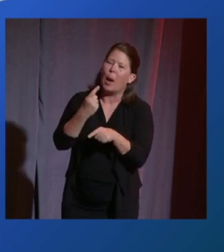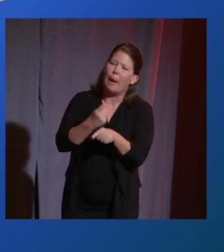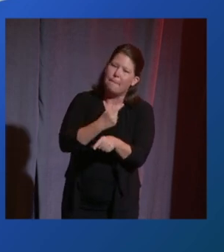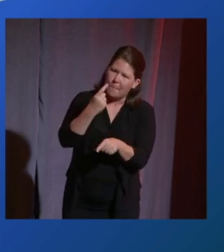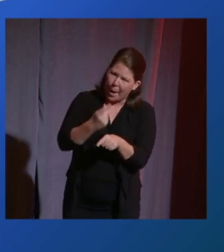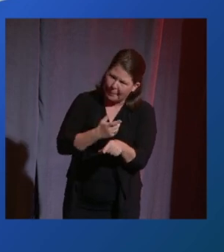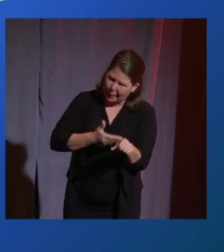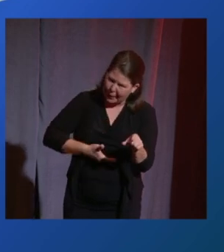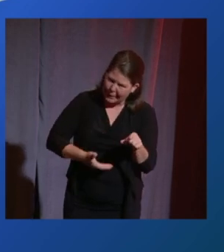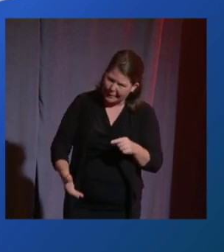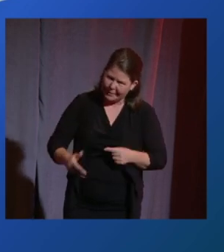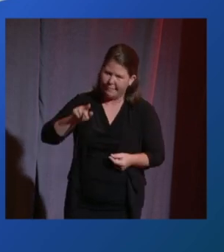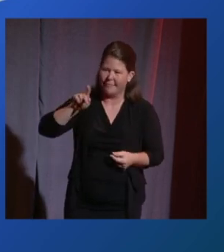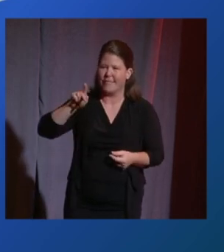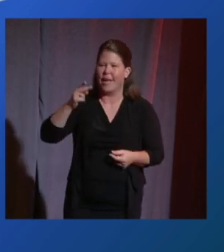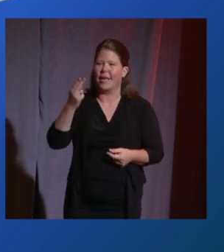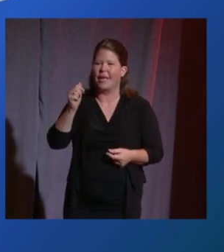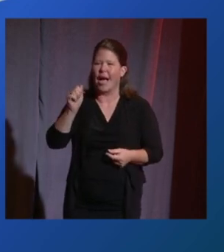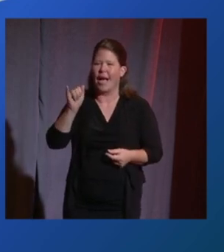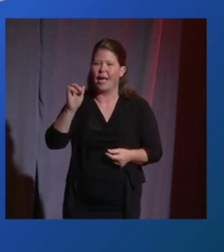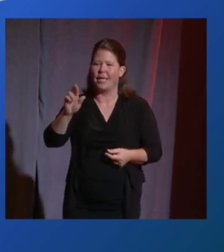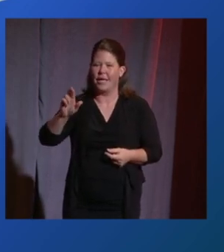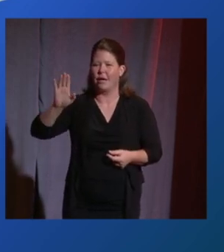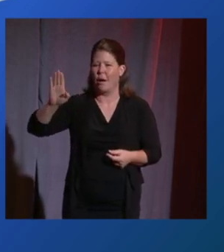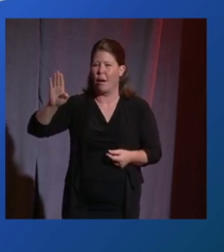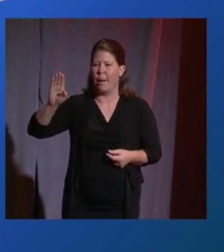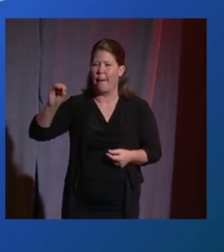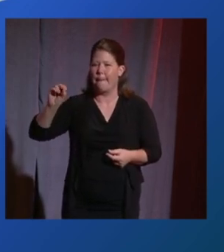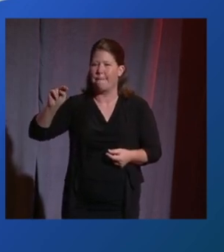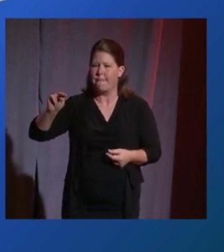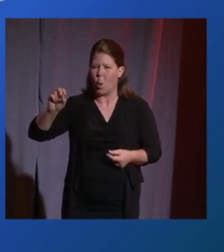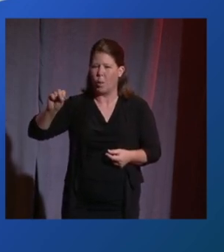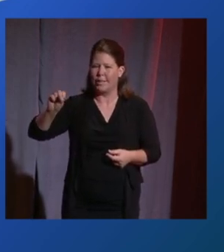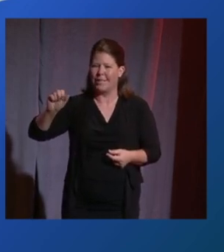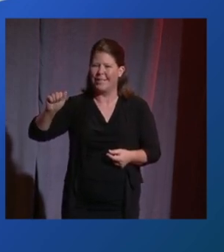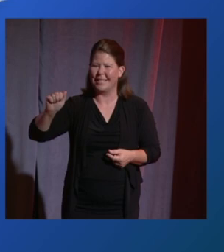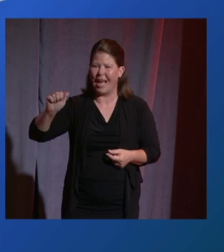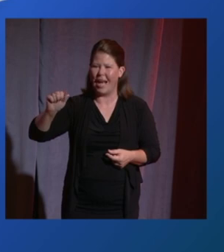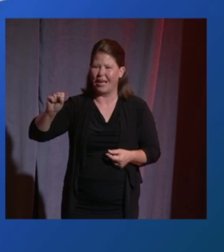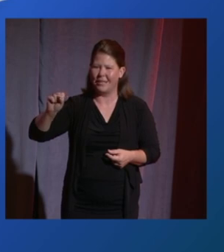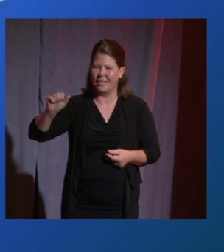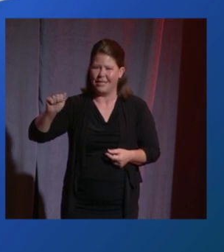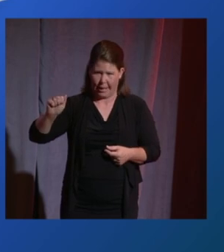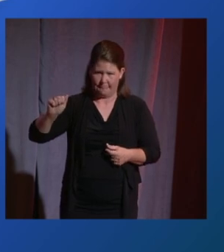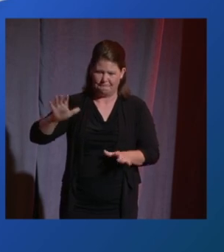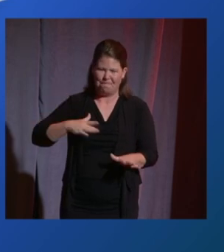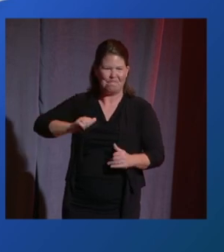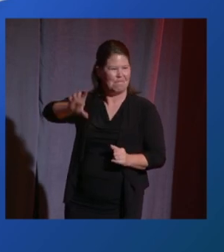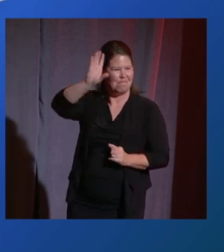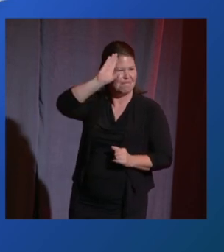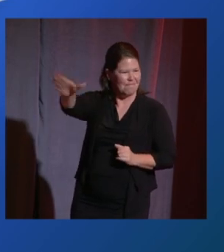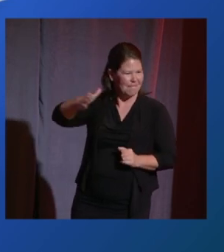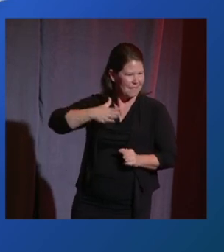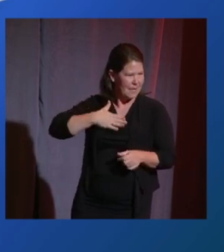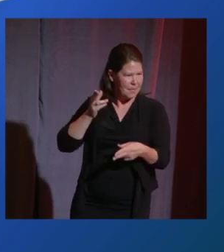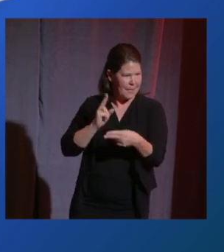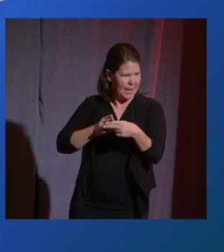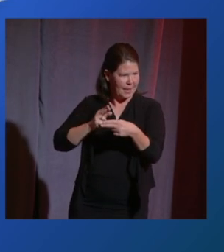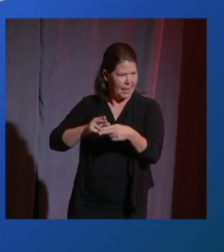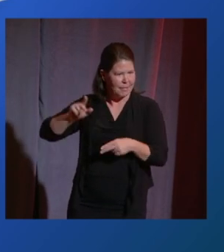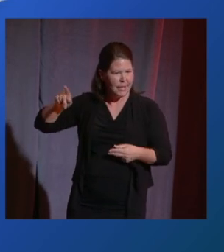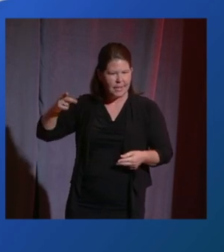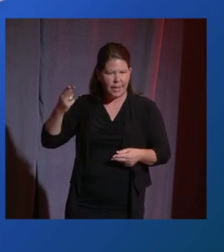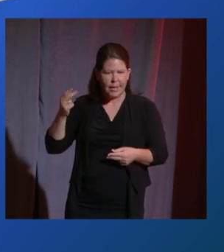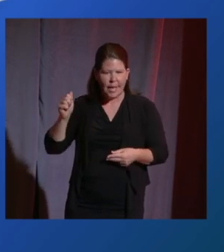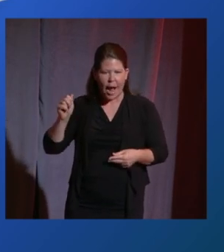bons bonasa yeah yeah my name is Kayer bonasa um it's from congales descent